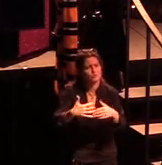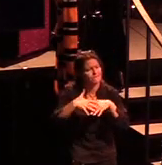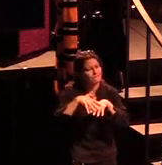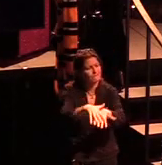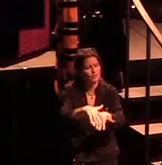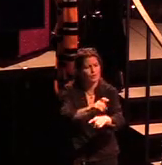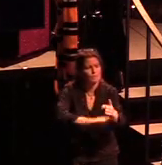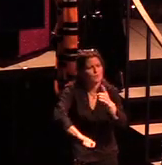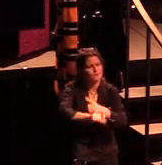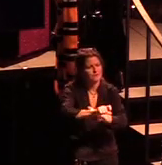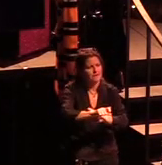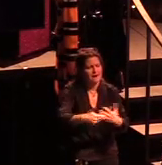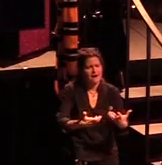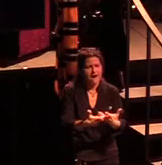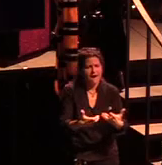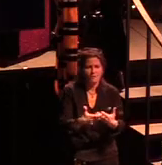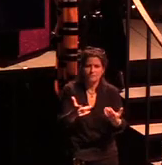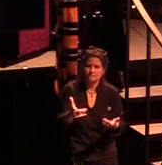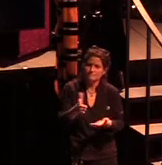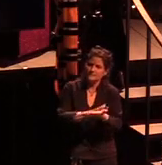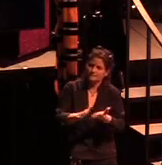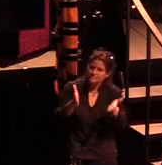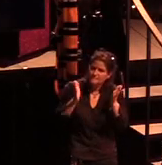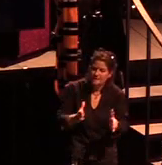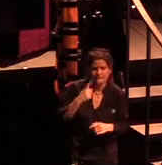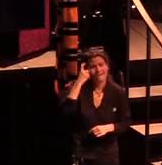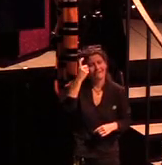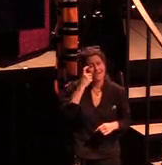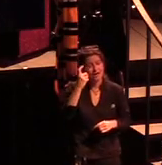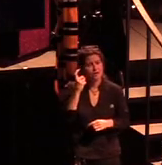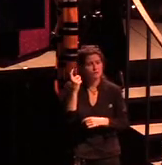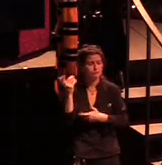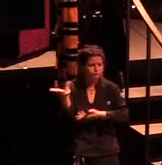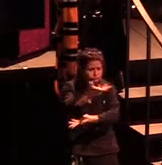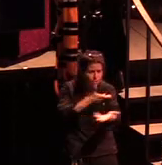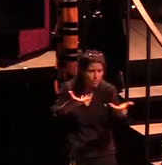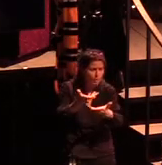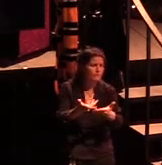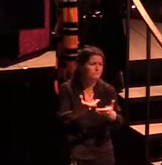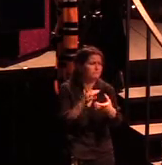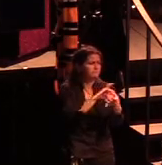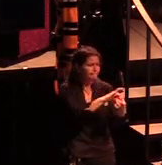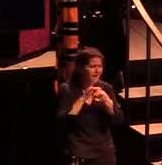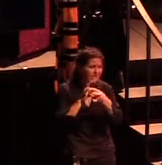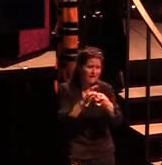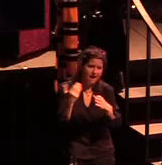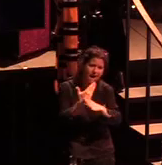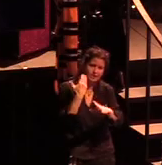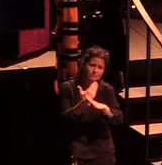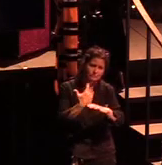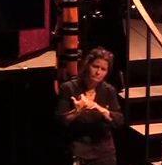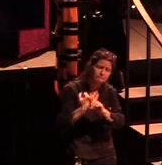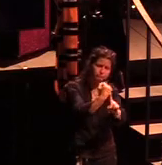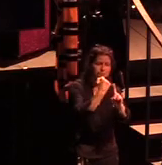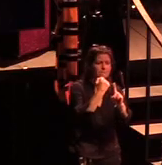we need to think talk and take action together biscuit as professional Spurs get